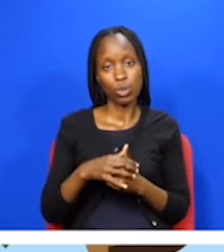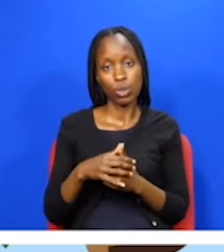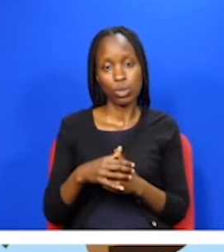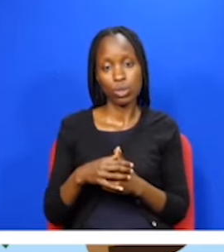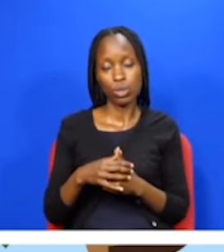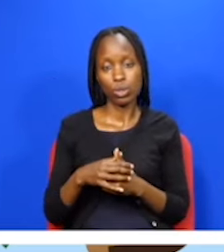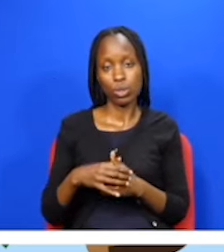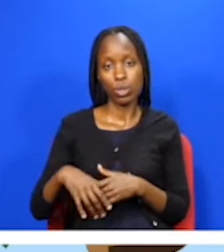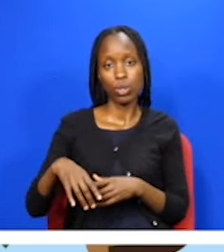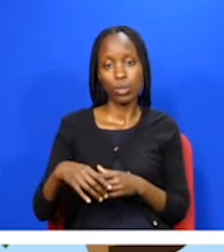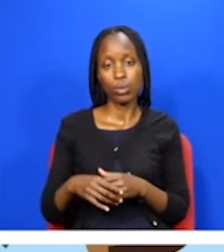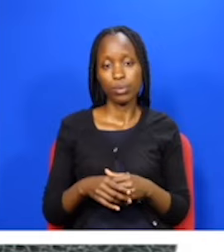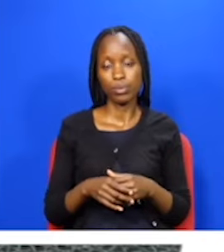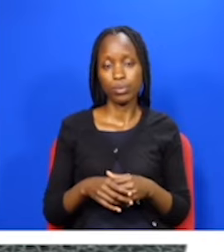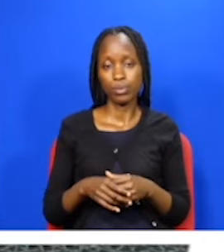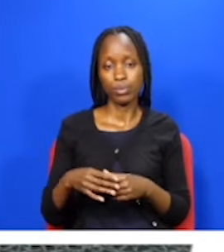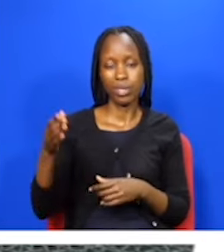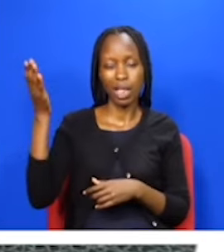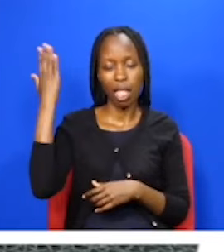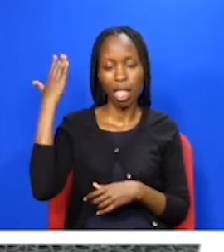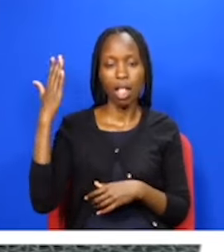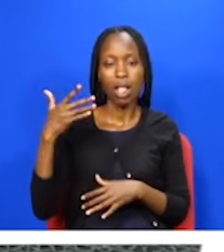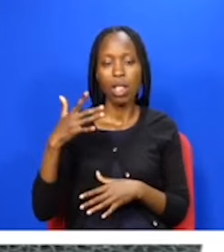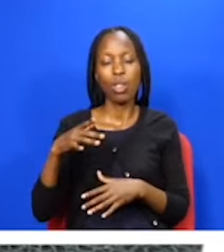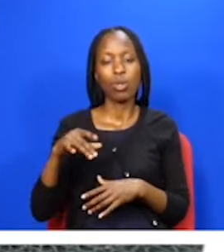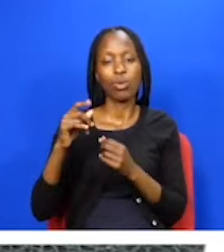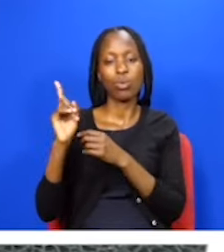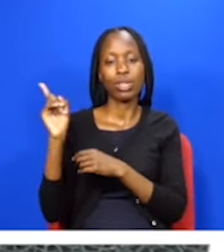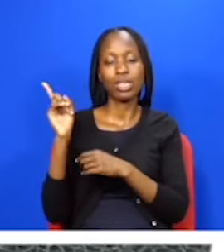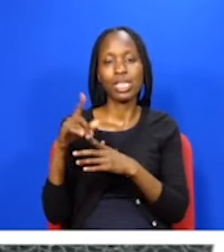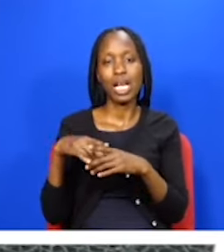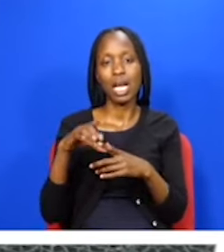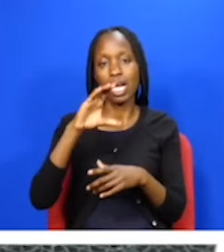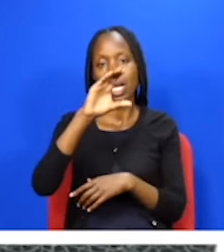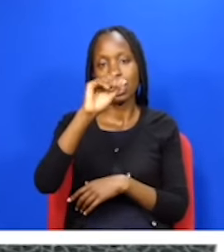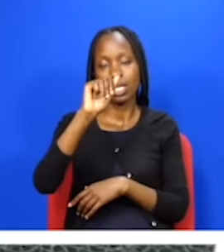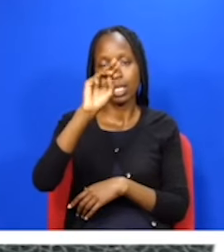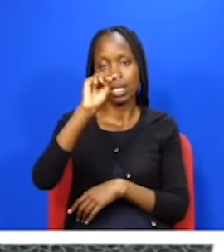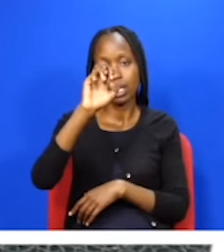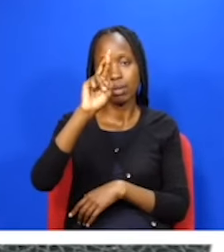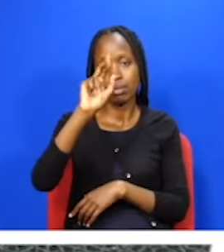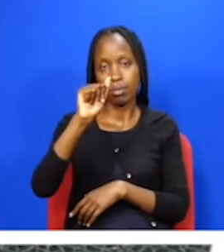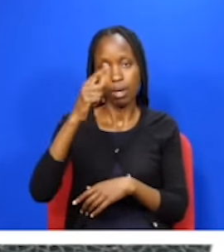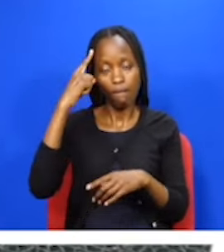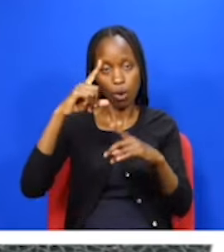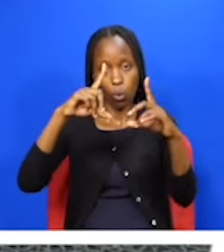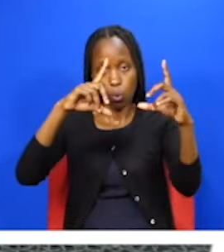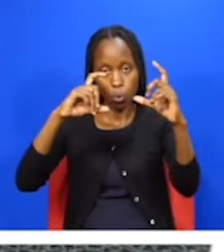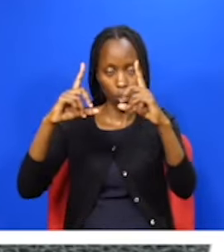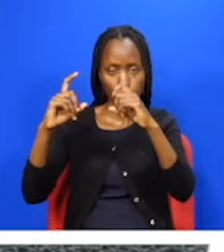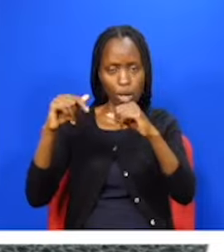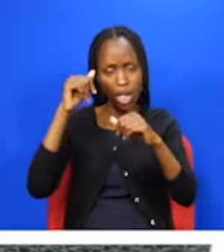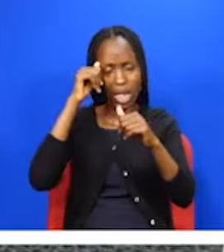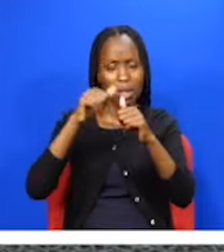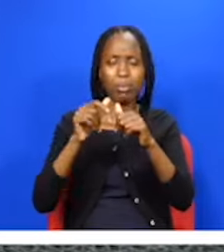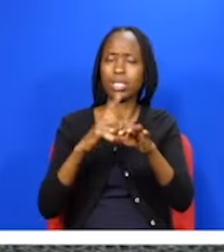our times, we used to carry cameras like this one. And I remember those days when I would go